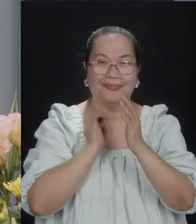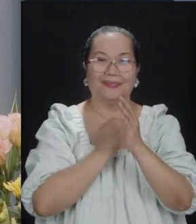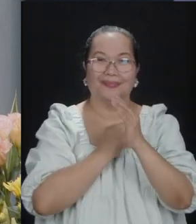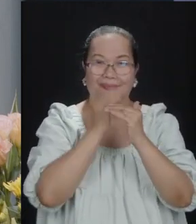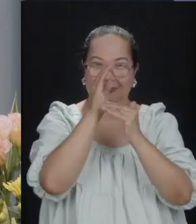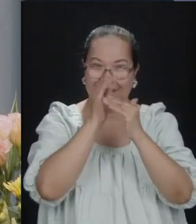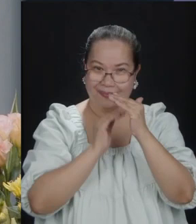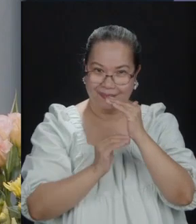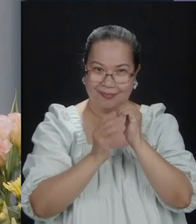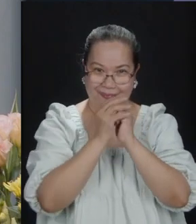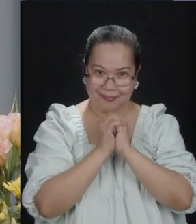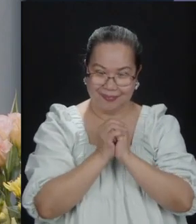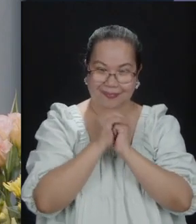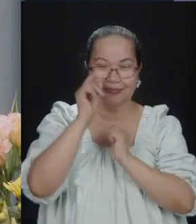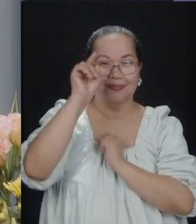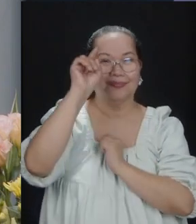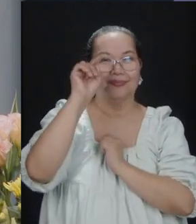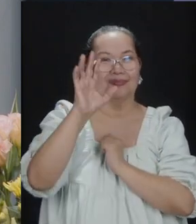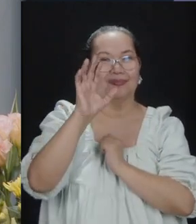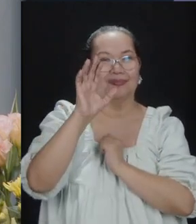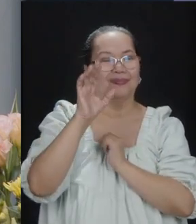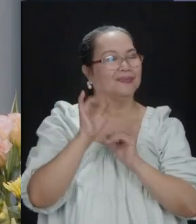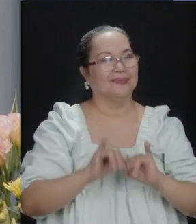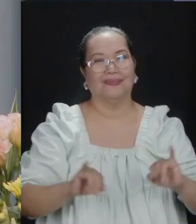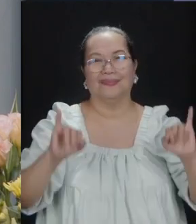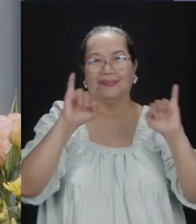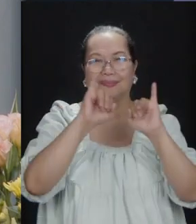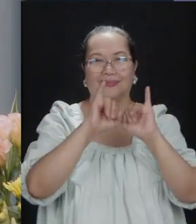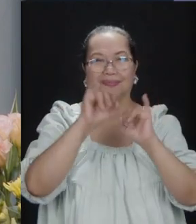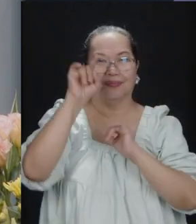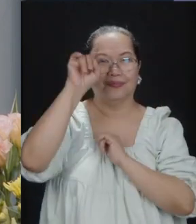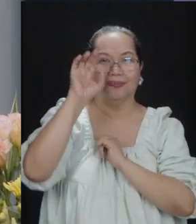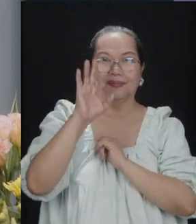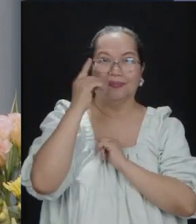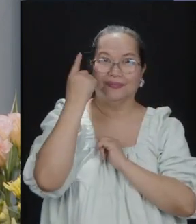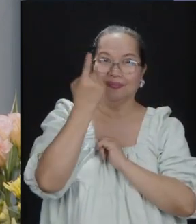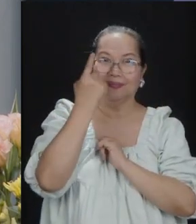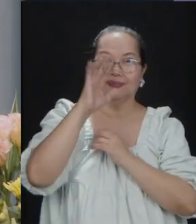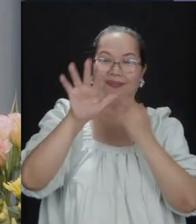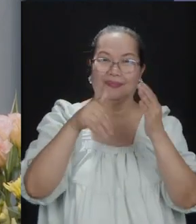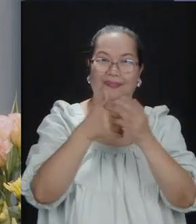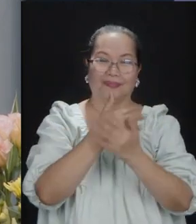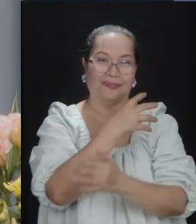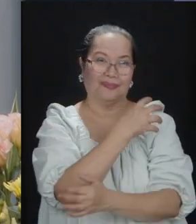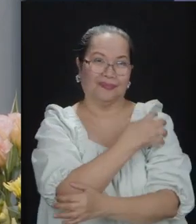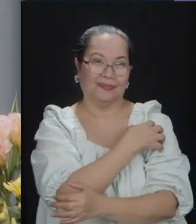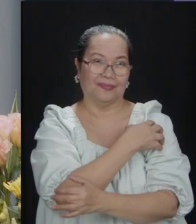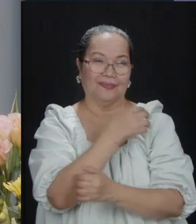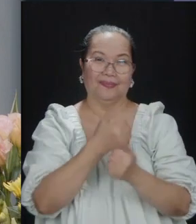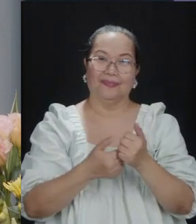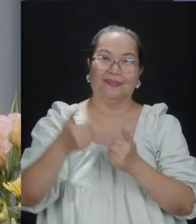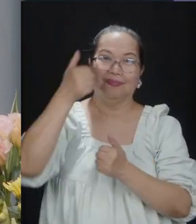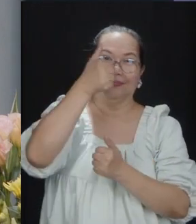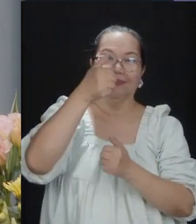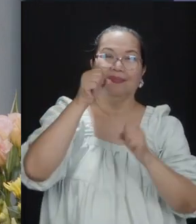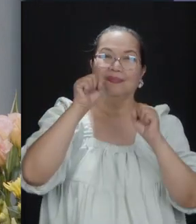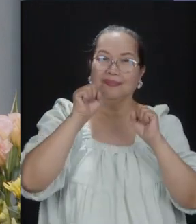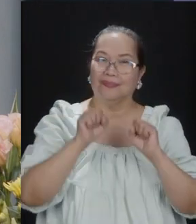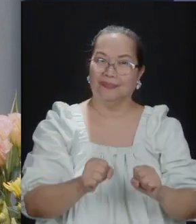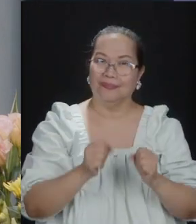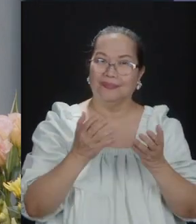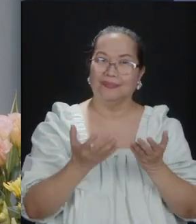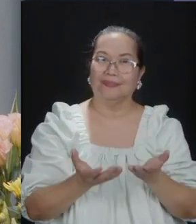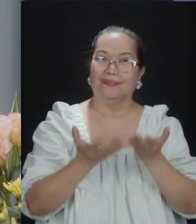humble worship of God matter. God, the all-powerful and sovereign one, can lift